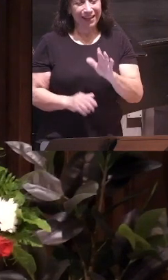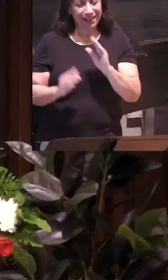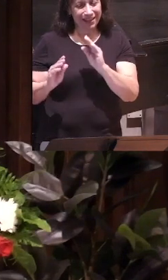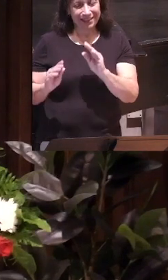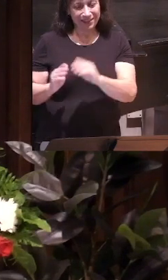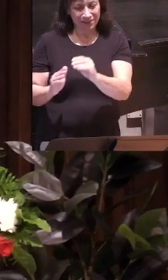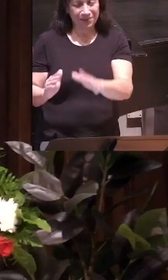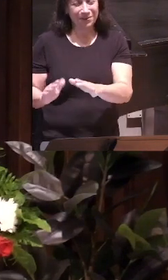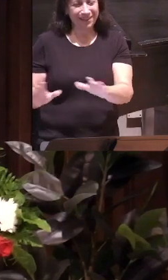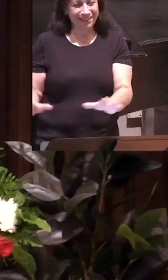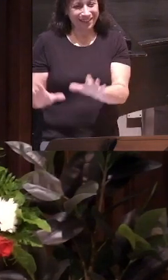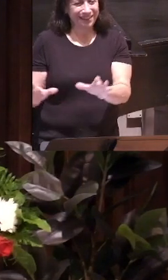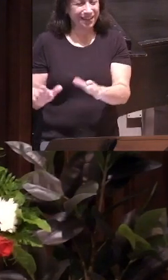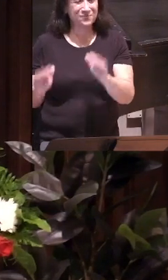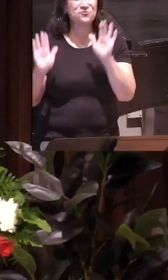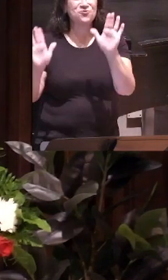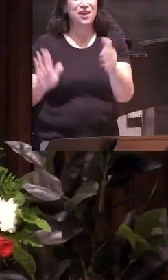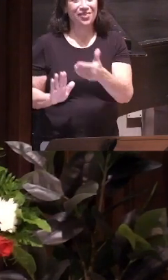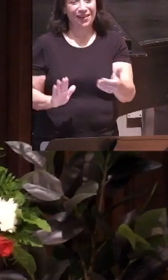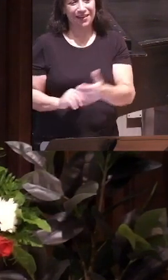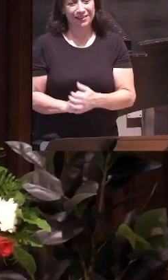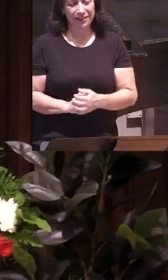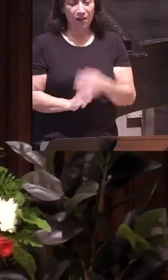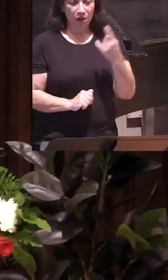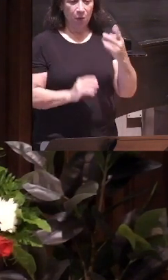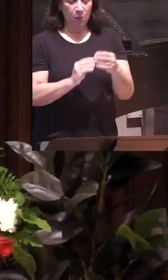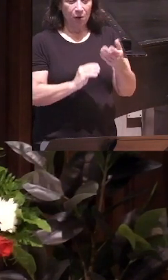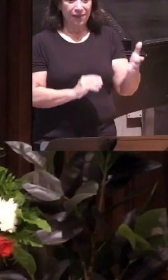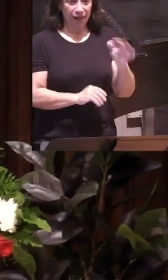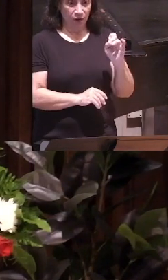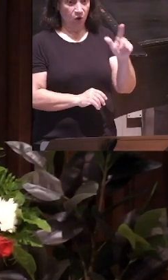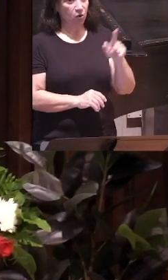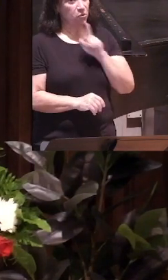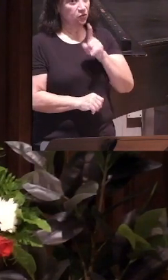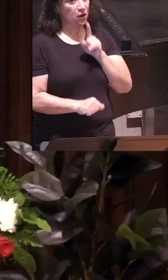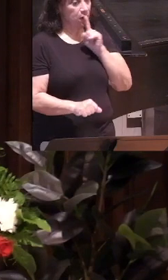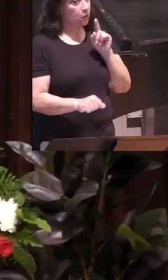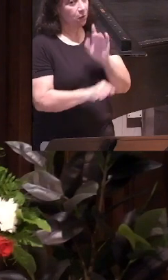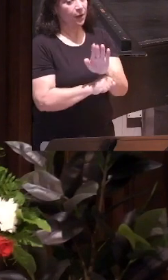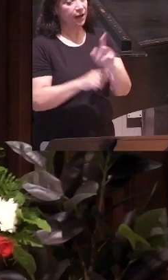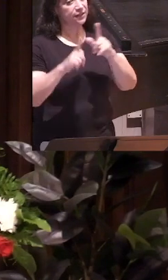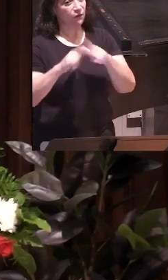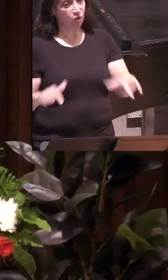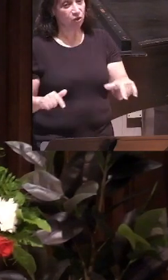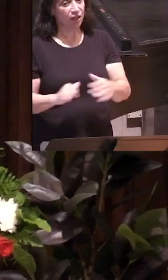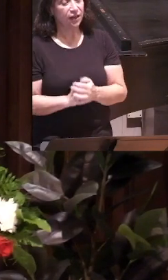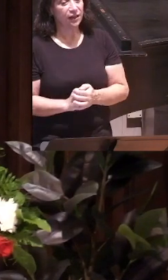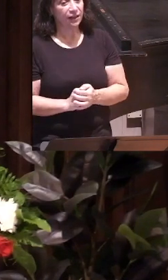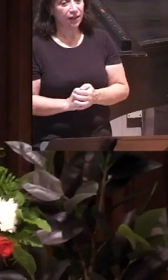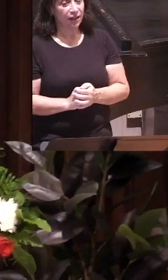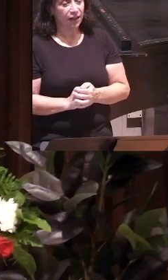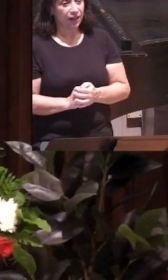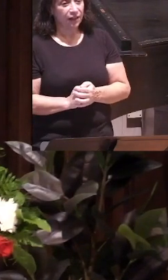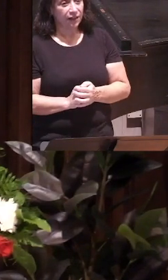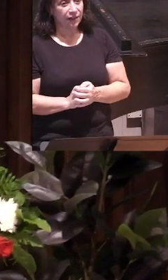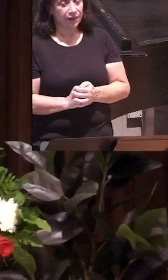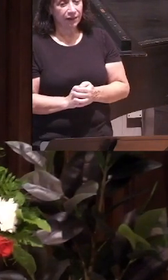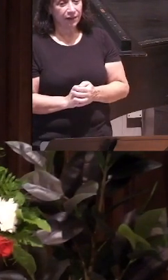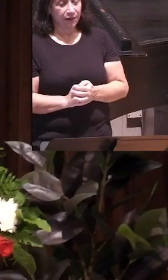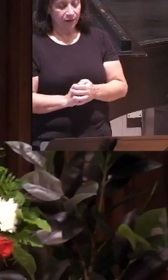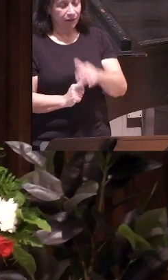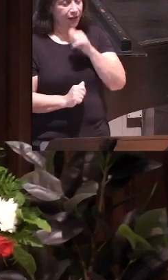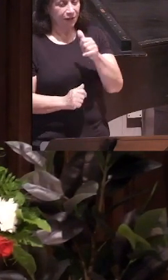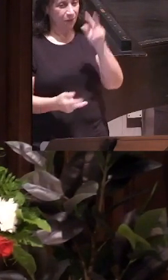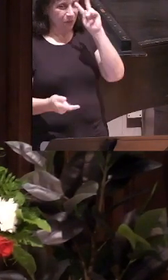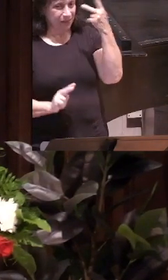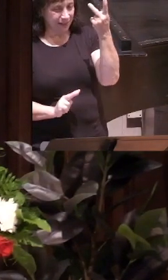know, another thing that Earl was like very committed to was diversity. And like, don't get it twisted.